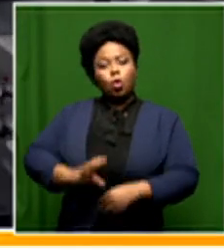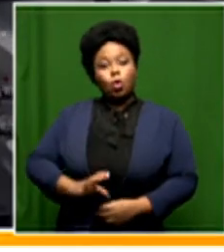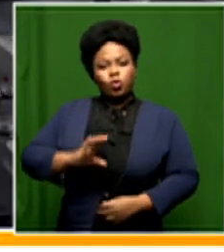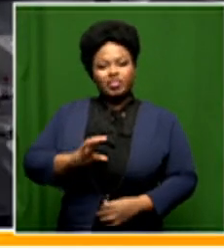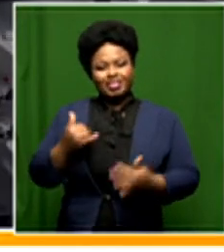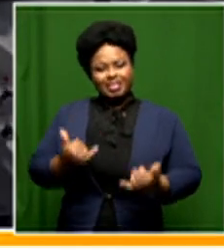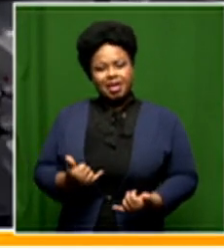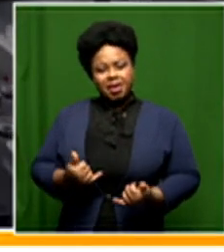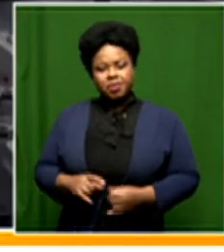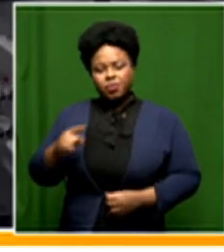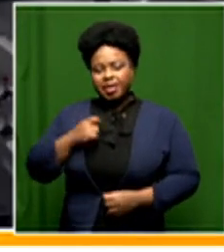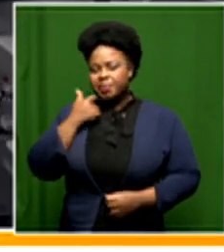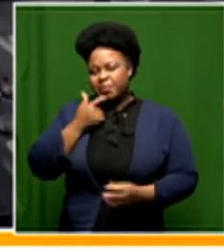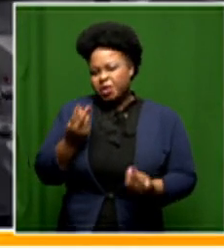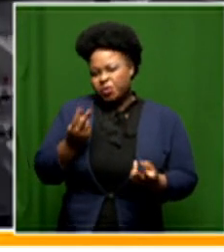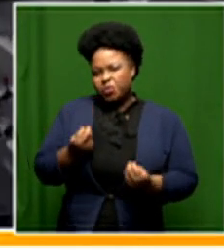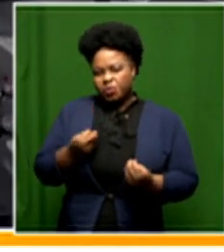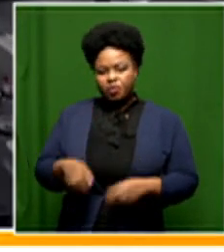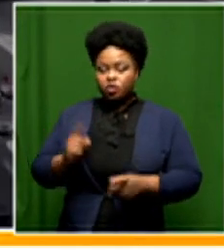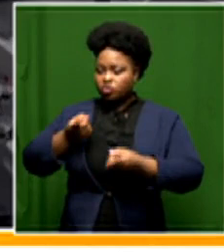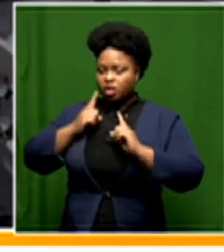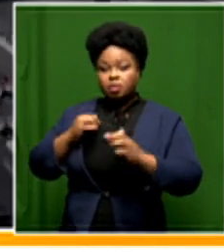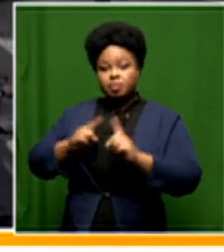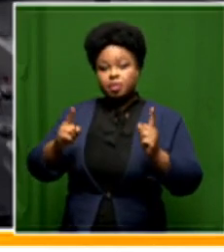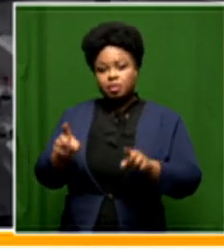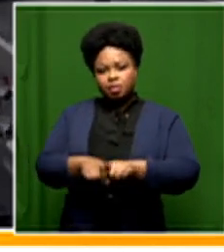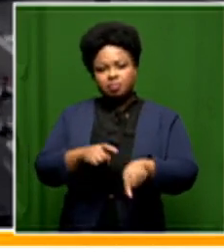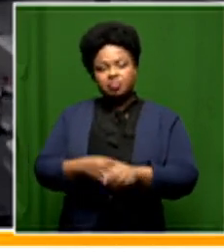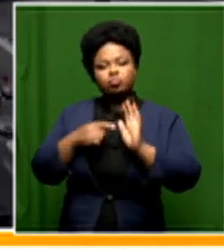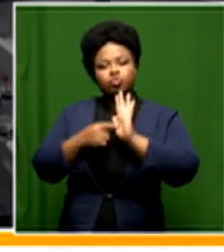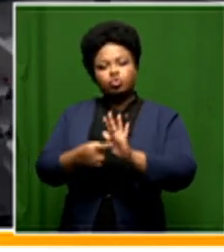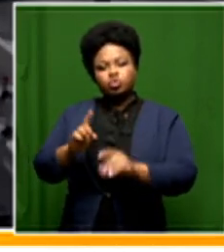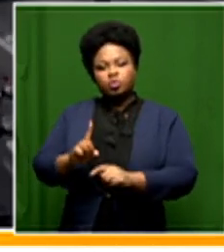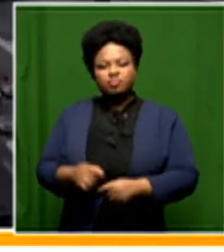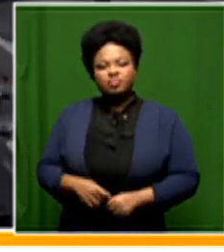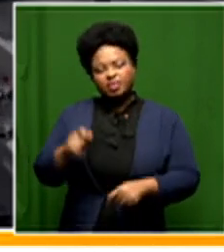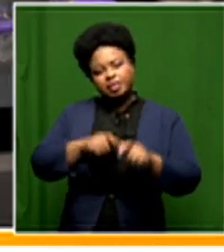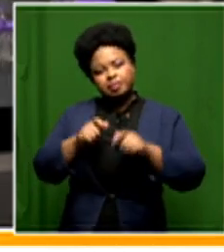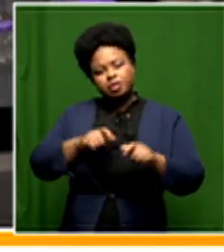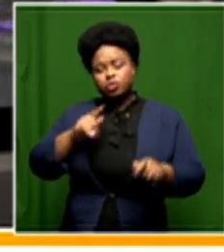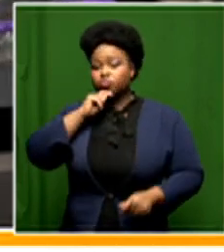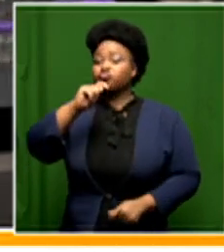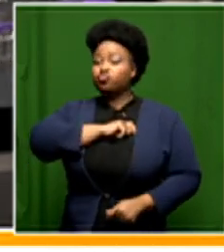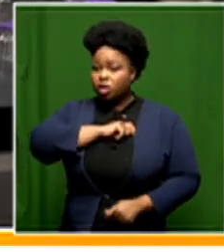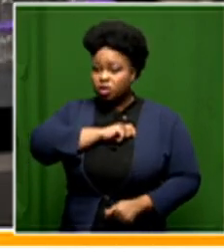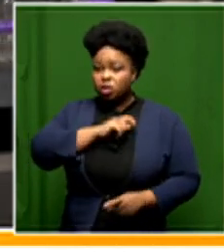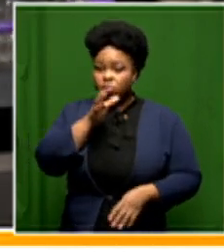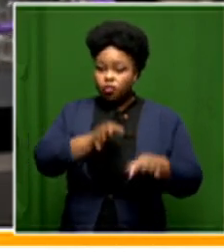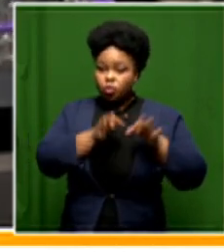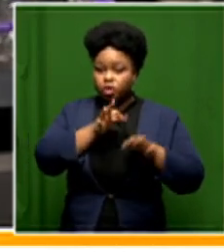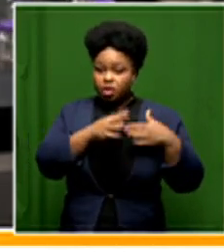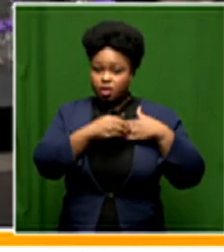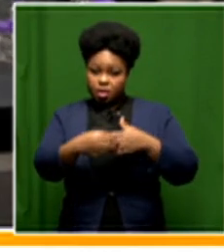slightly with this latest round. But what it also demonstrates is that people's trust in our